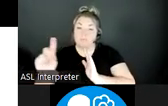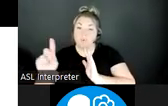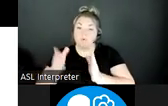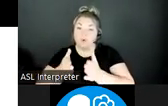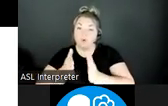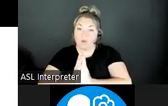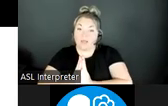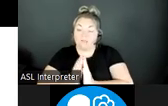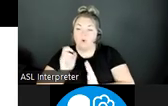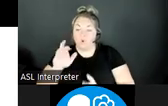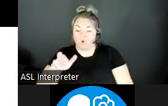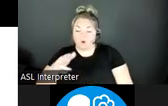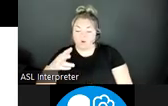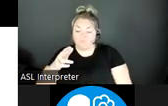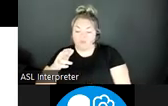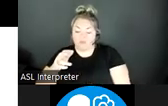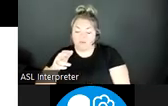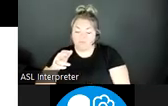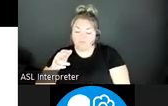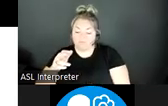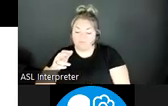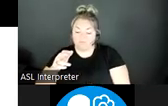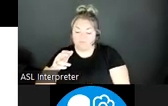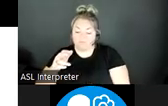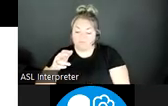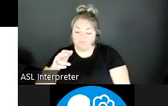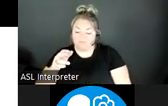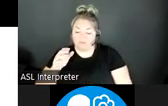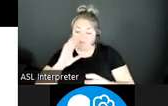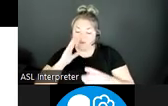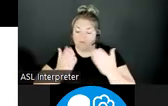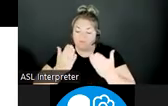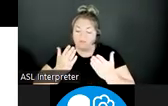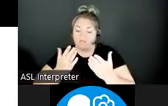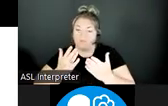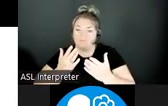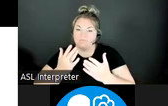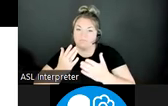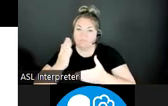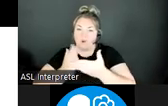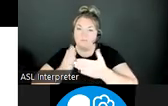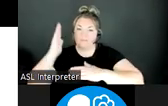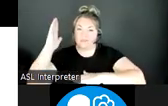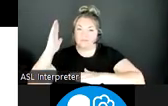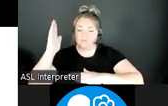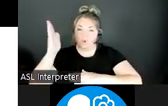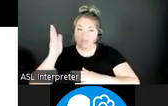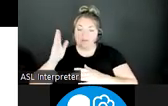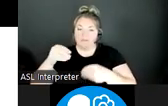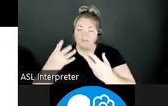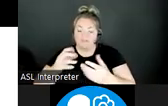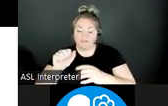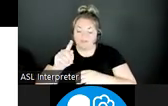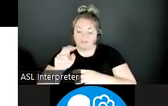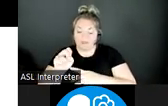or that would probably be as a result of testimony that's given at the State Board hearings. So just so